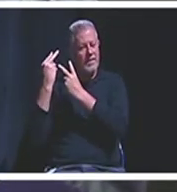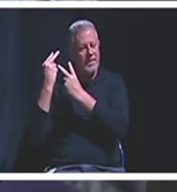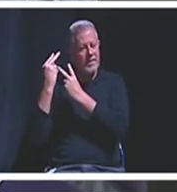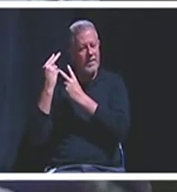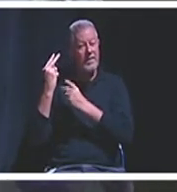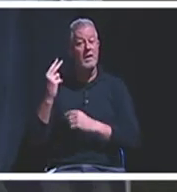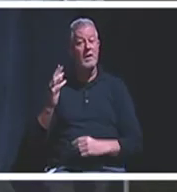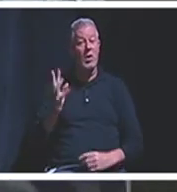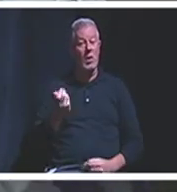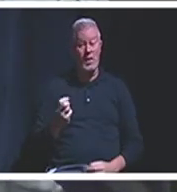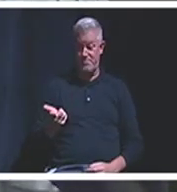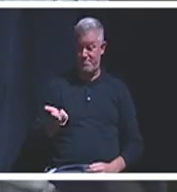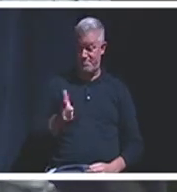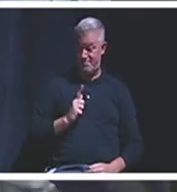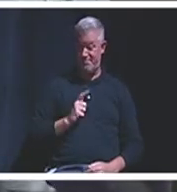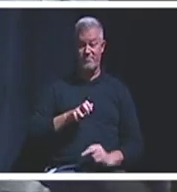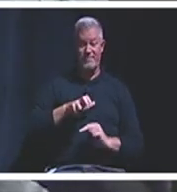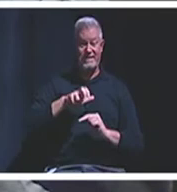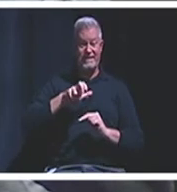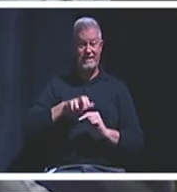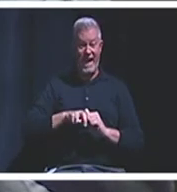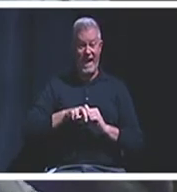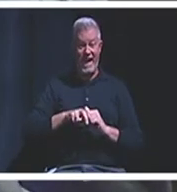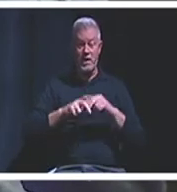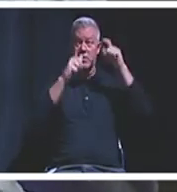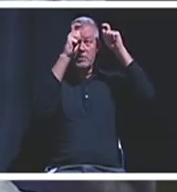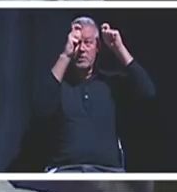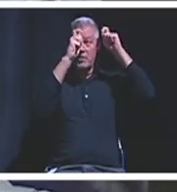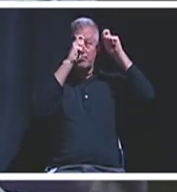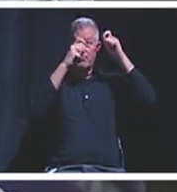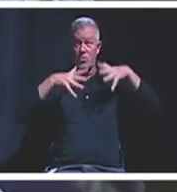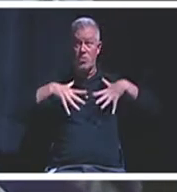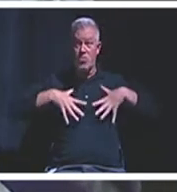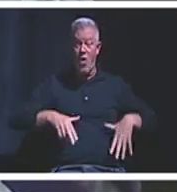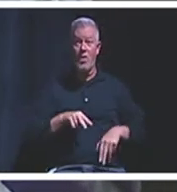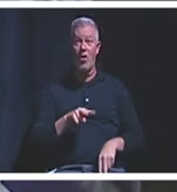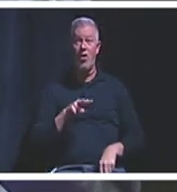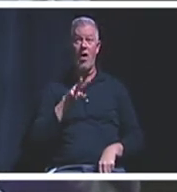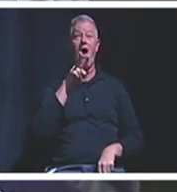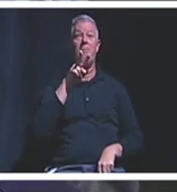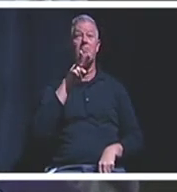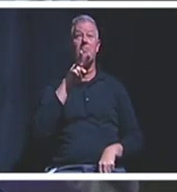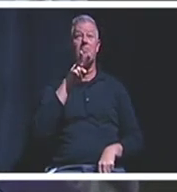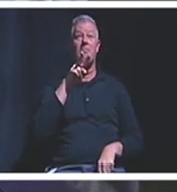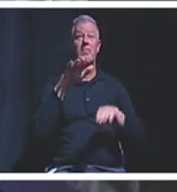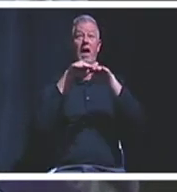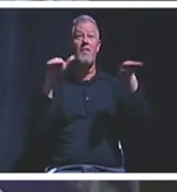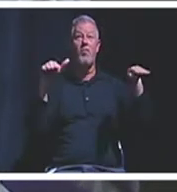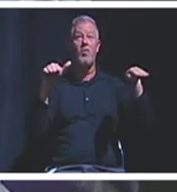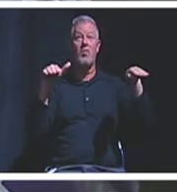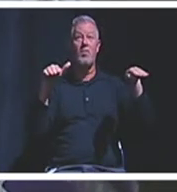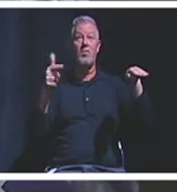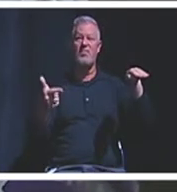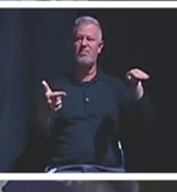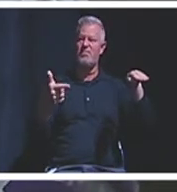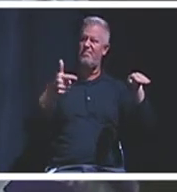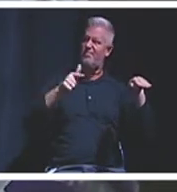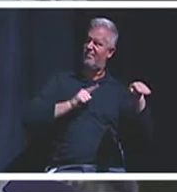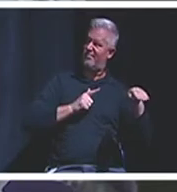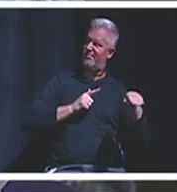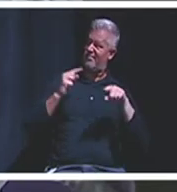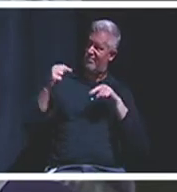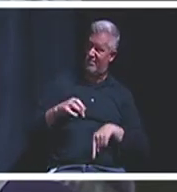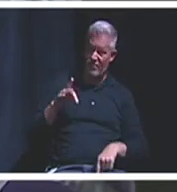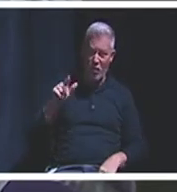in a robe looking up at the platform a quarter of a century ago, I never imagined I would be in Florida, let